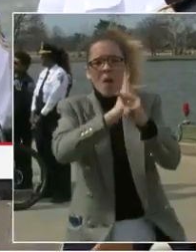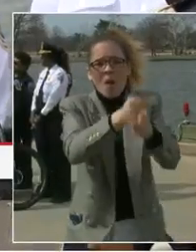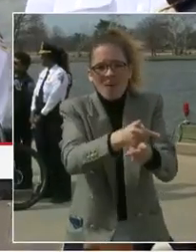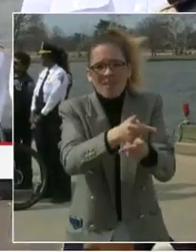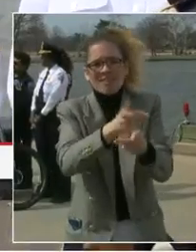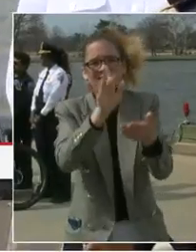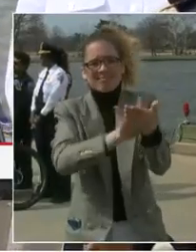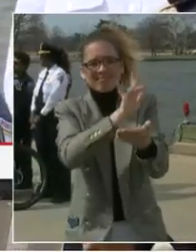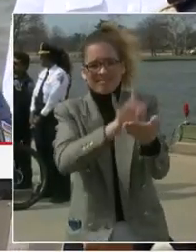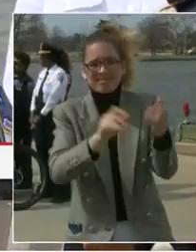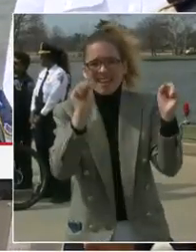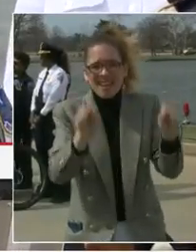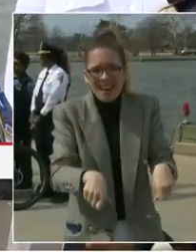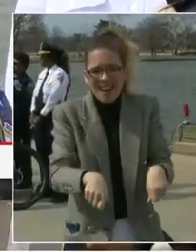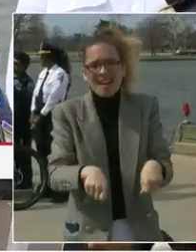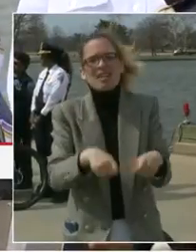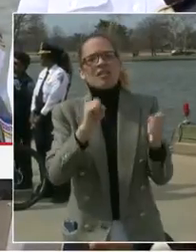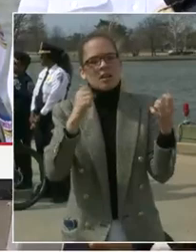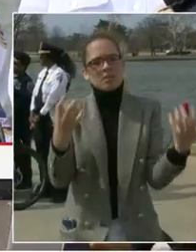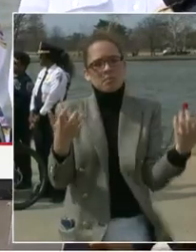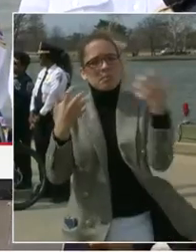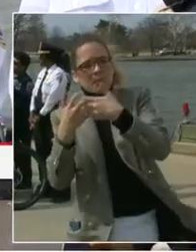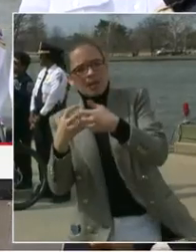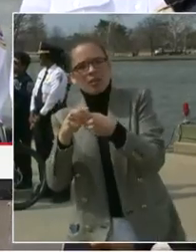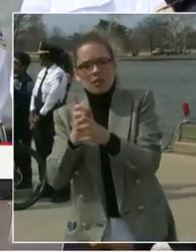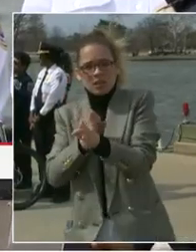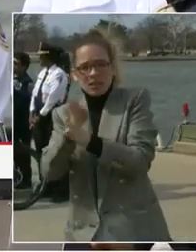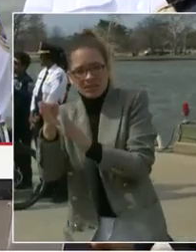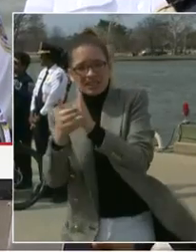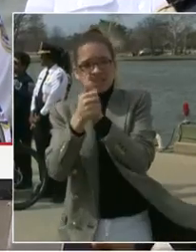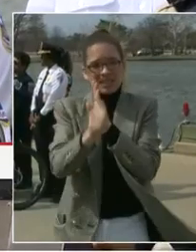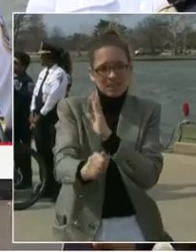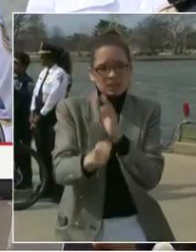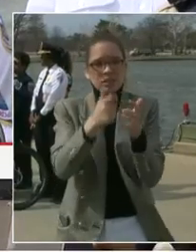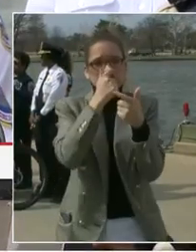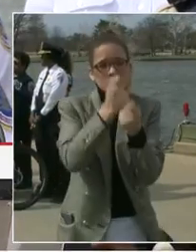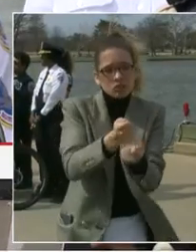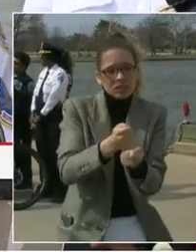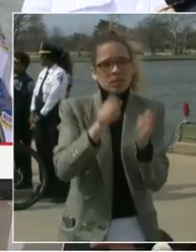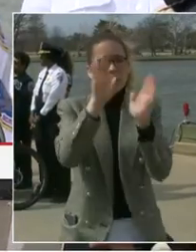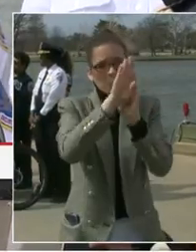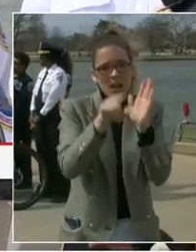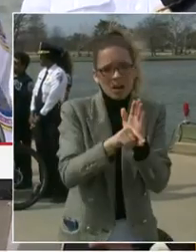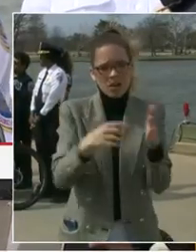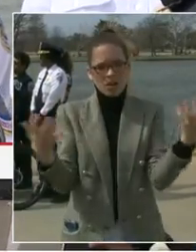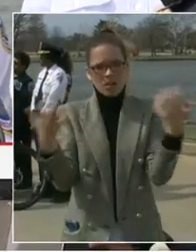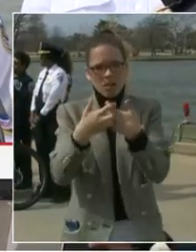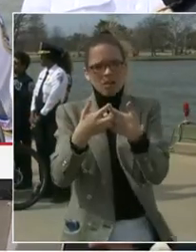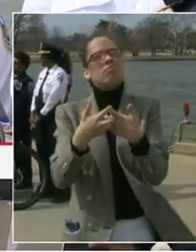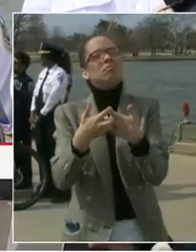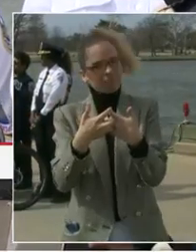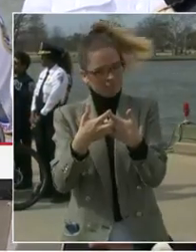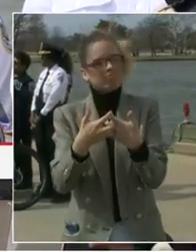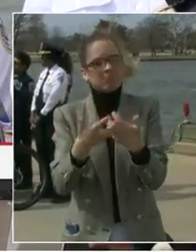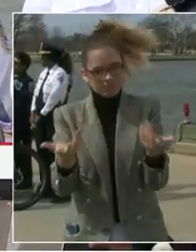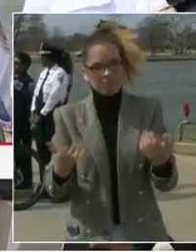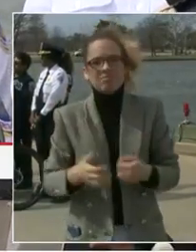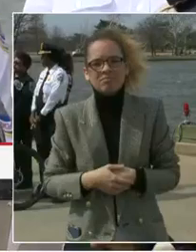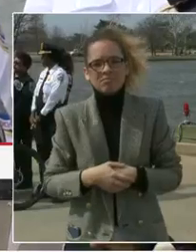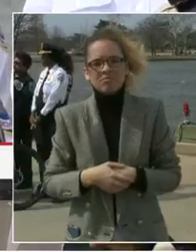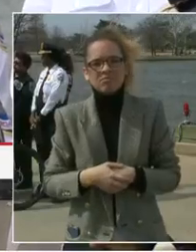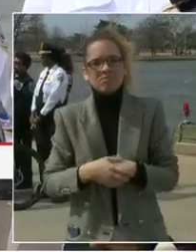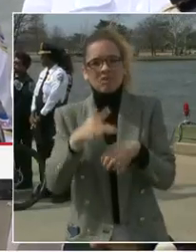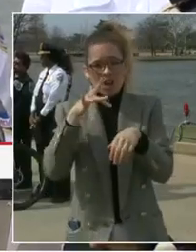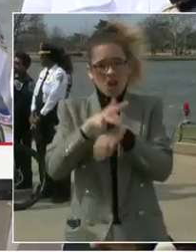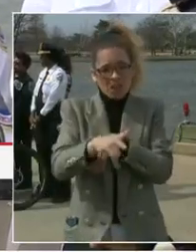in positions that match their skill set, their interests, and their background. Early on, there were a few positions that I applied for, interviewed for,